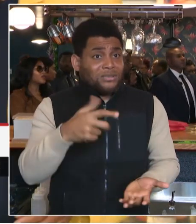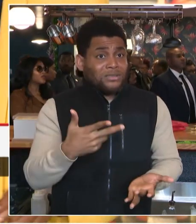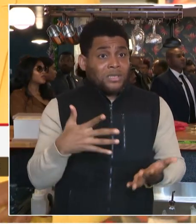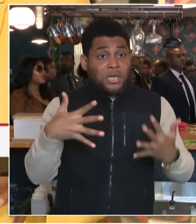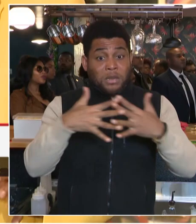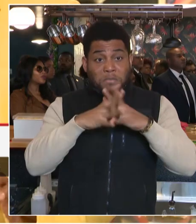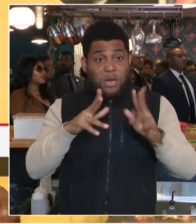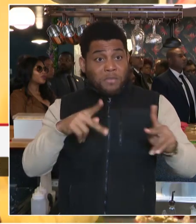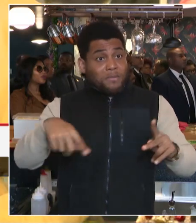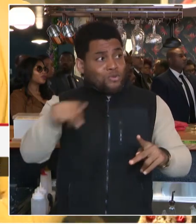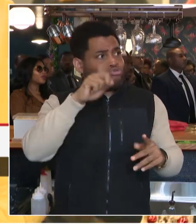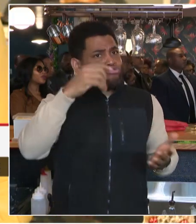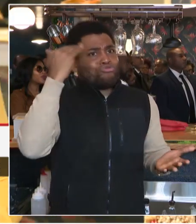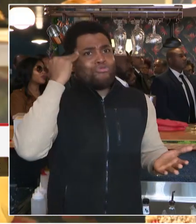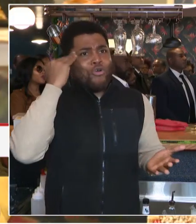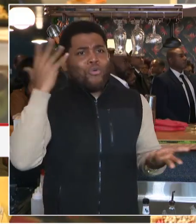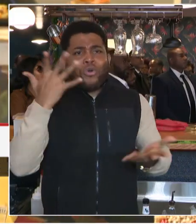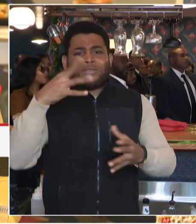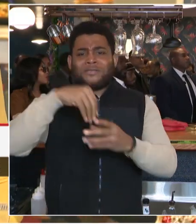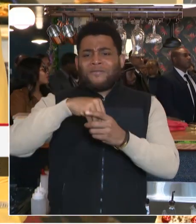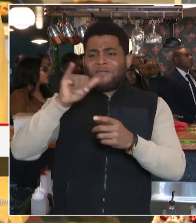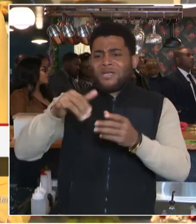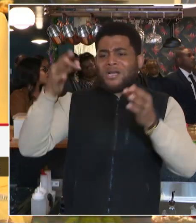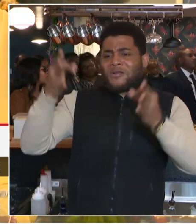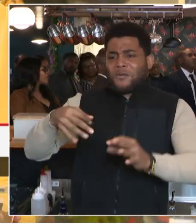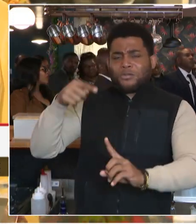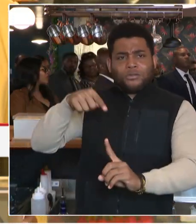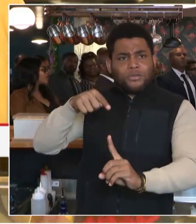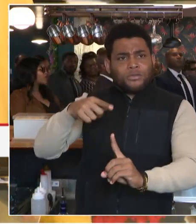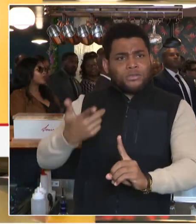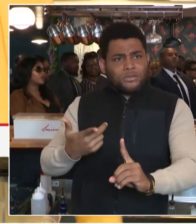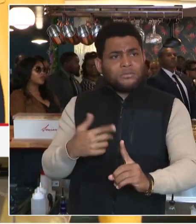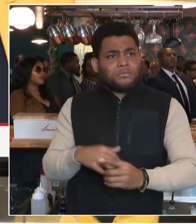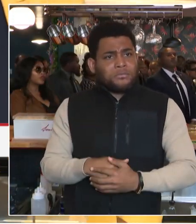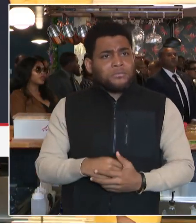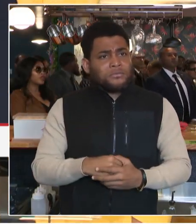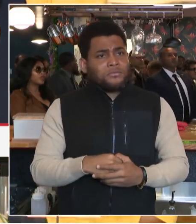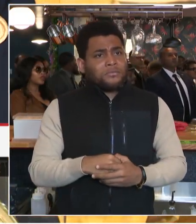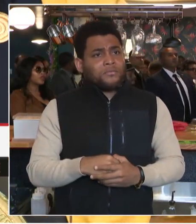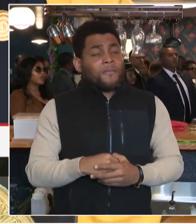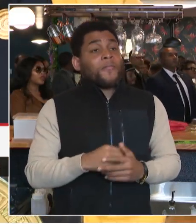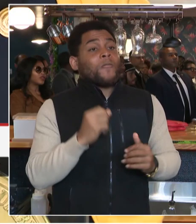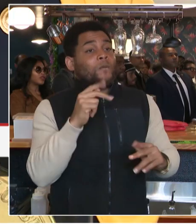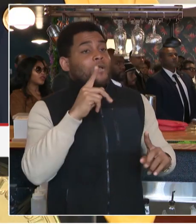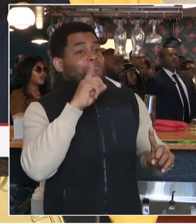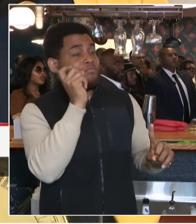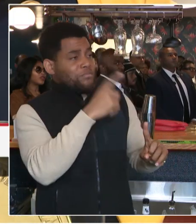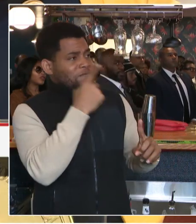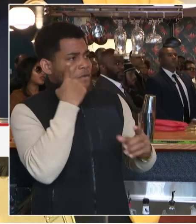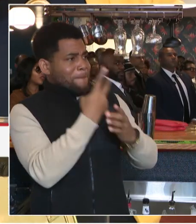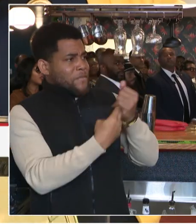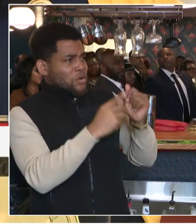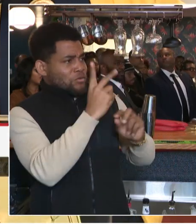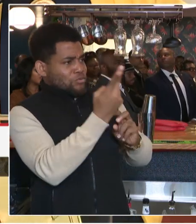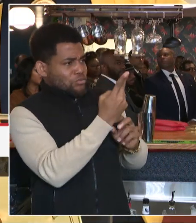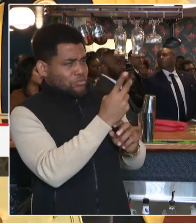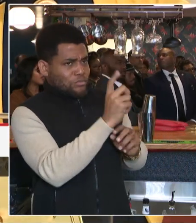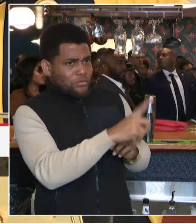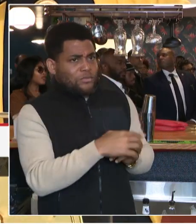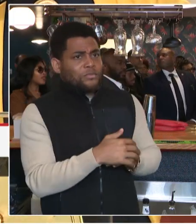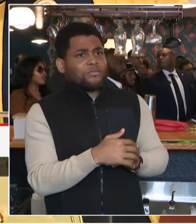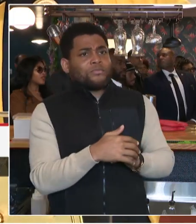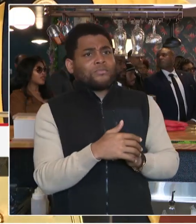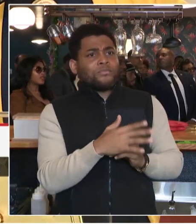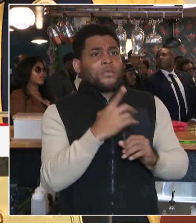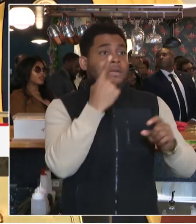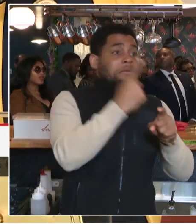I follow up on this with both of you? One question, I guess, for both of you. Putting aside the decision, right, wrong, or